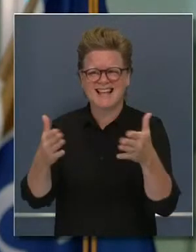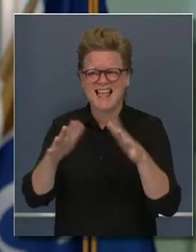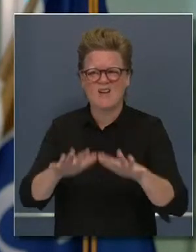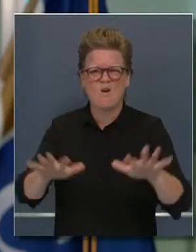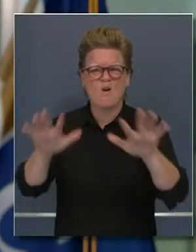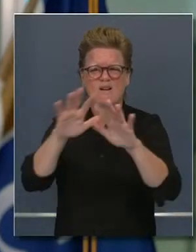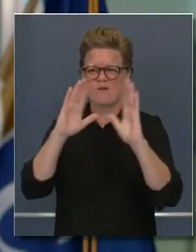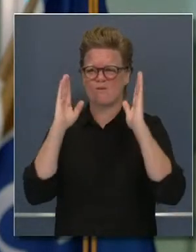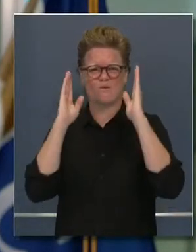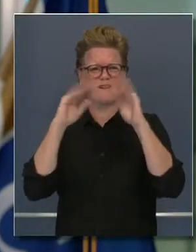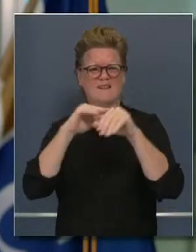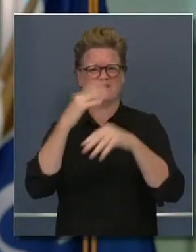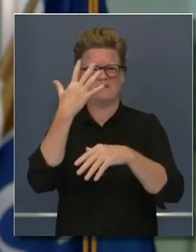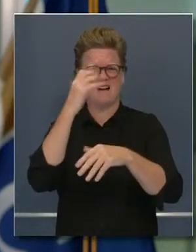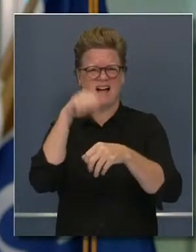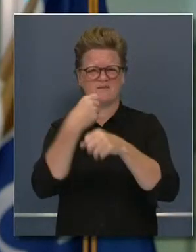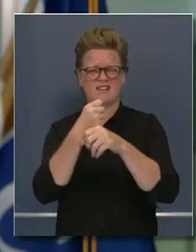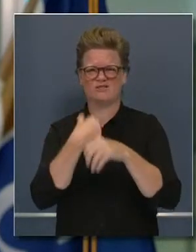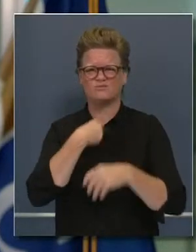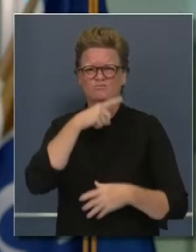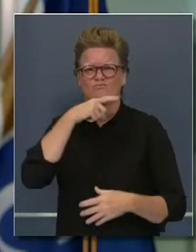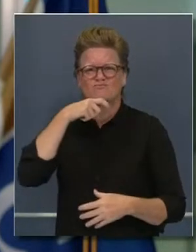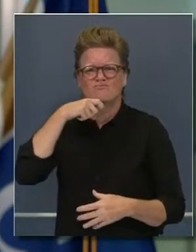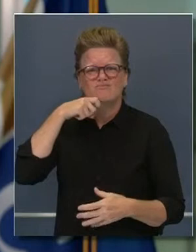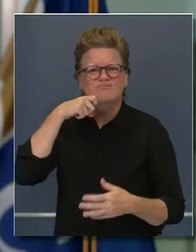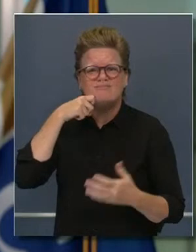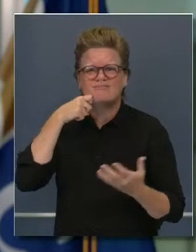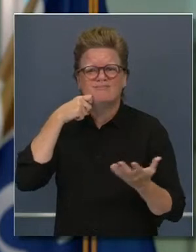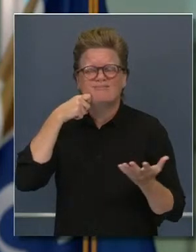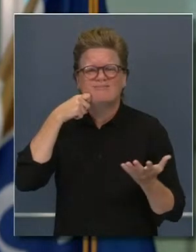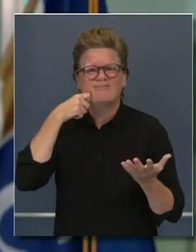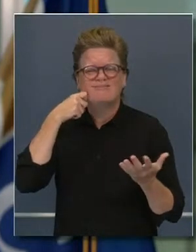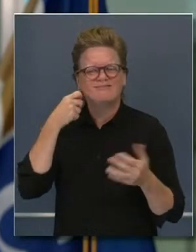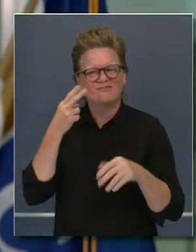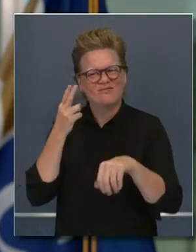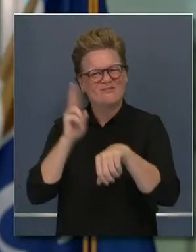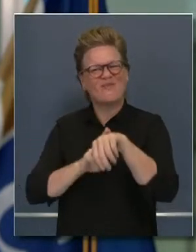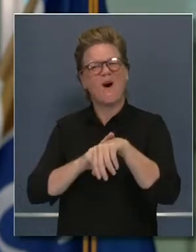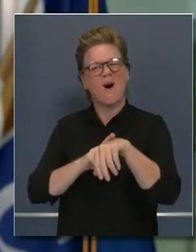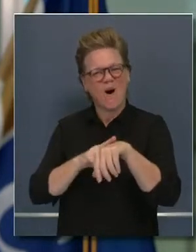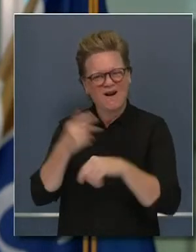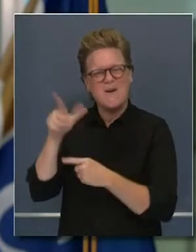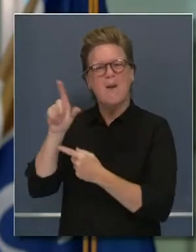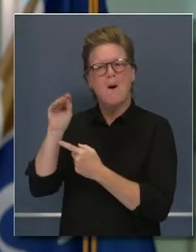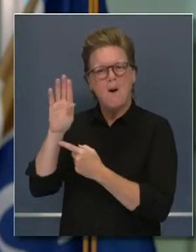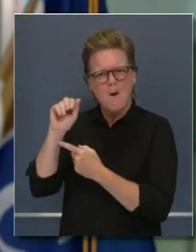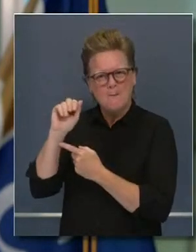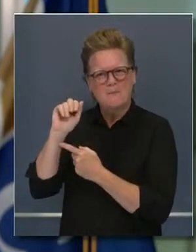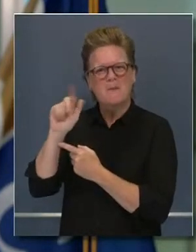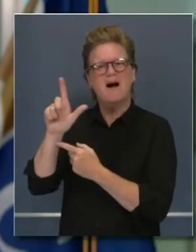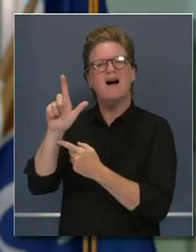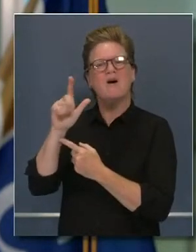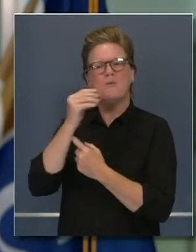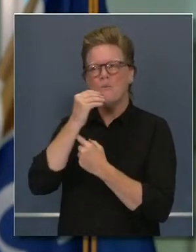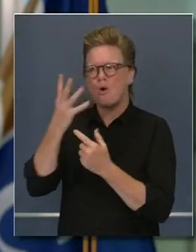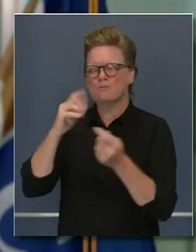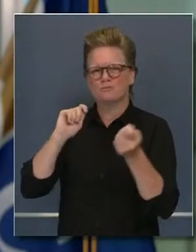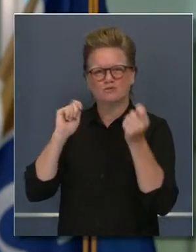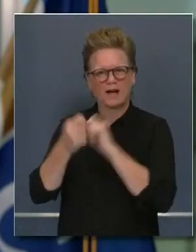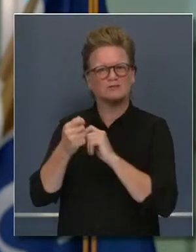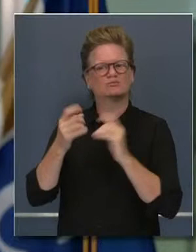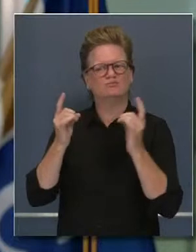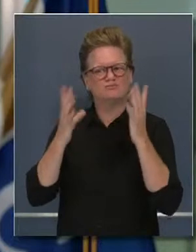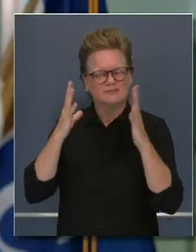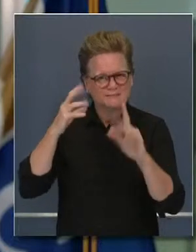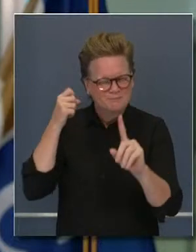California, yes, I conclude climate change profoundly is impacted the reality that we're currently experiencing. It was a